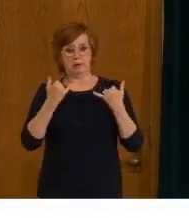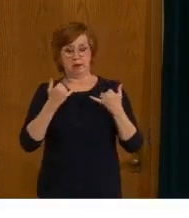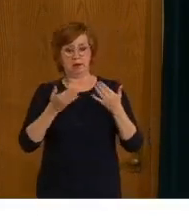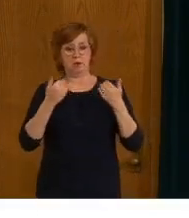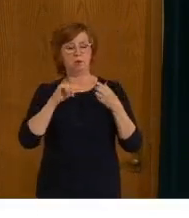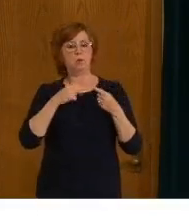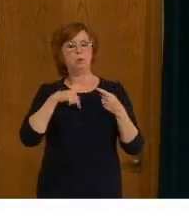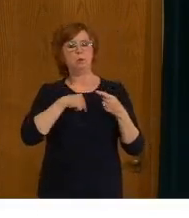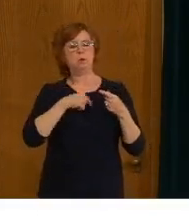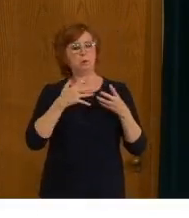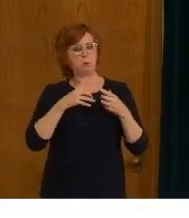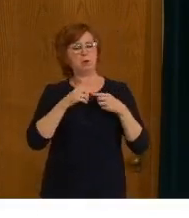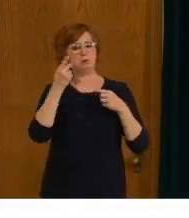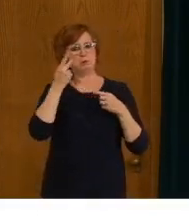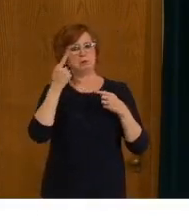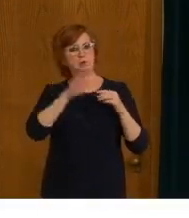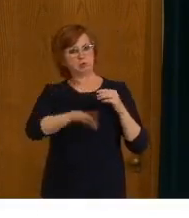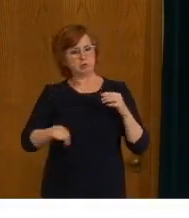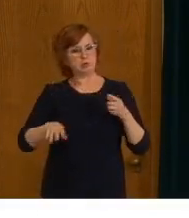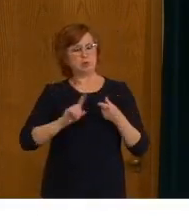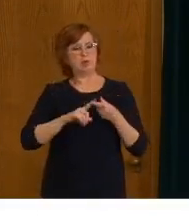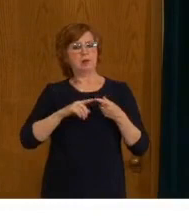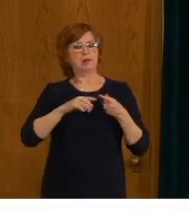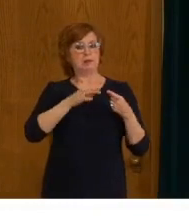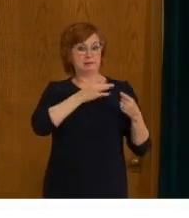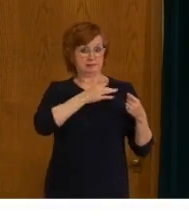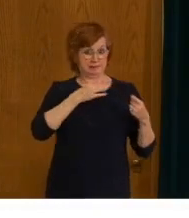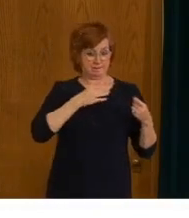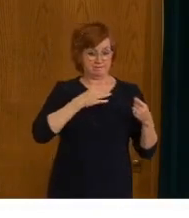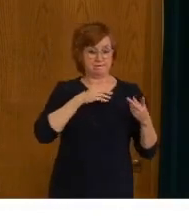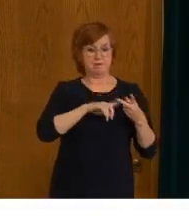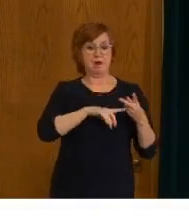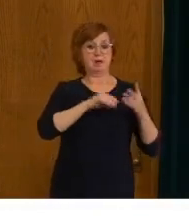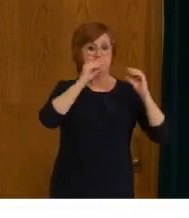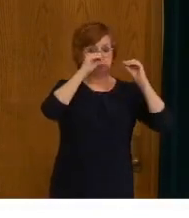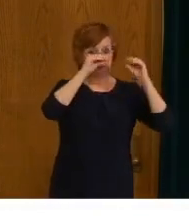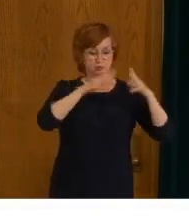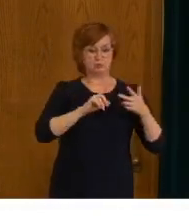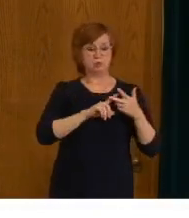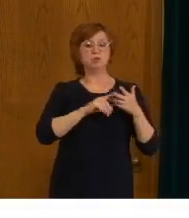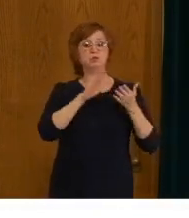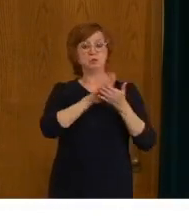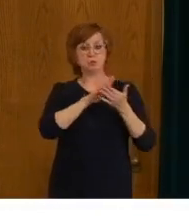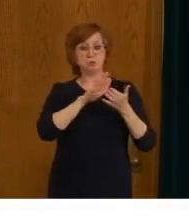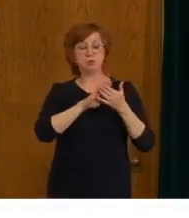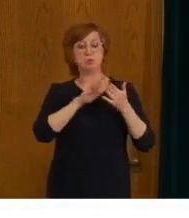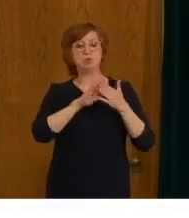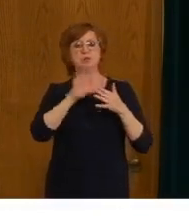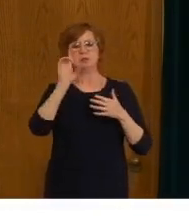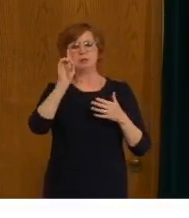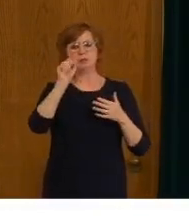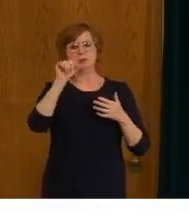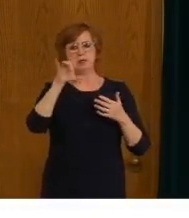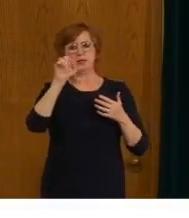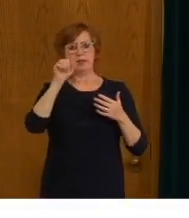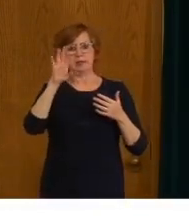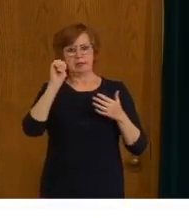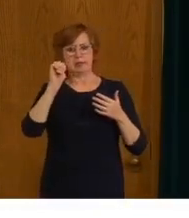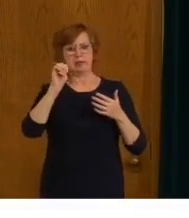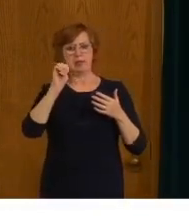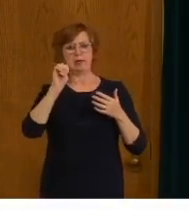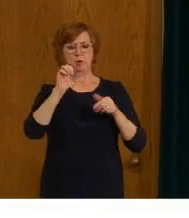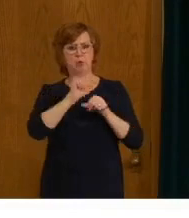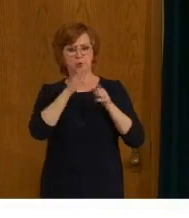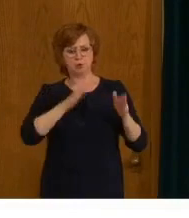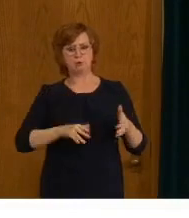and teachers in schools, high vaccination rate in operators of daycares, high vaccination rate in parents of